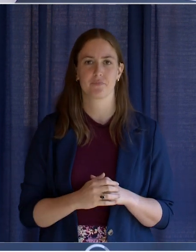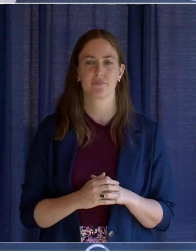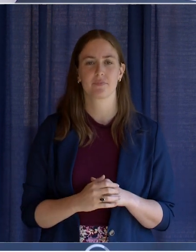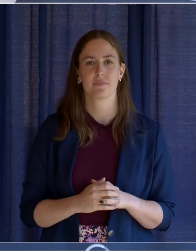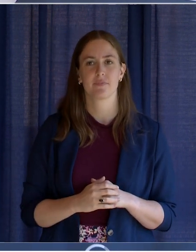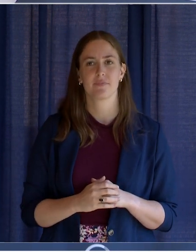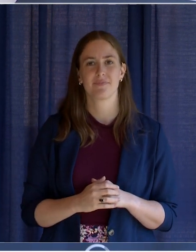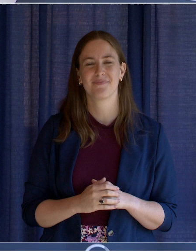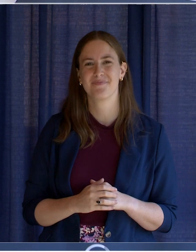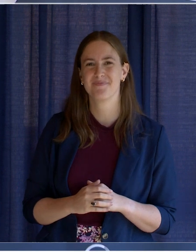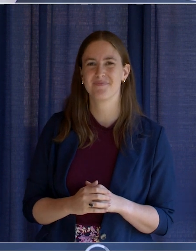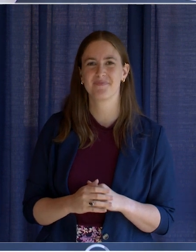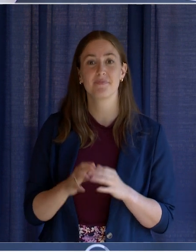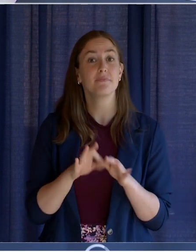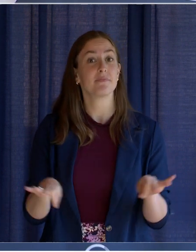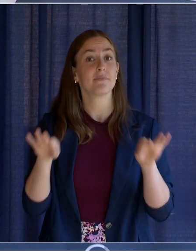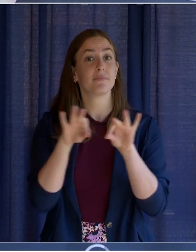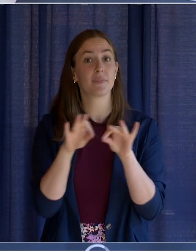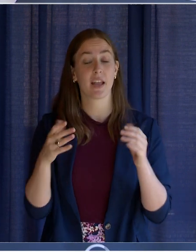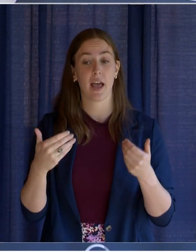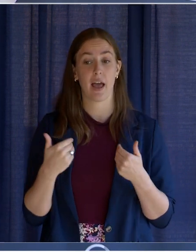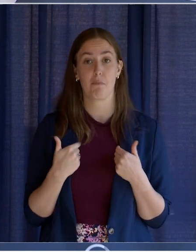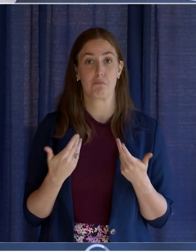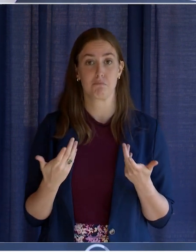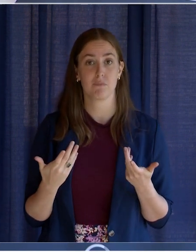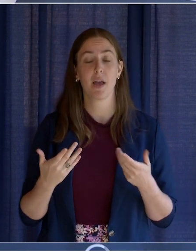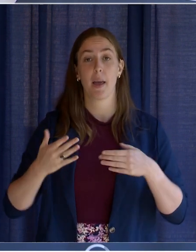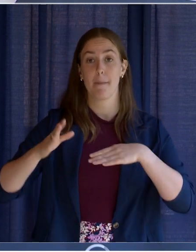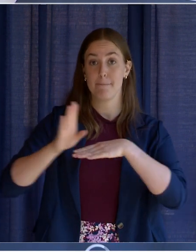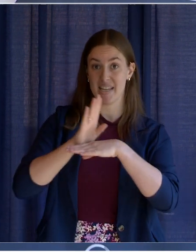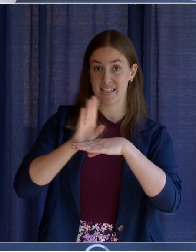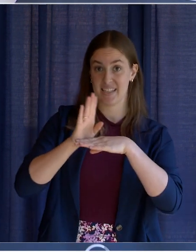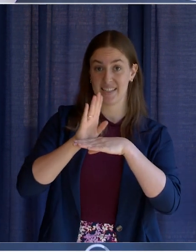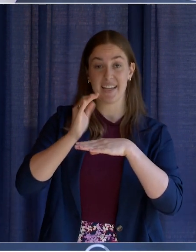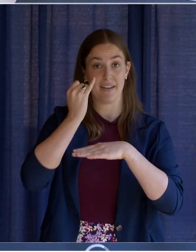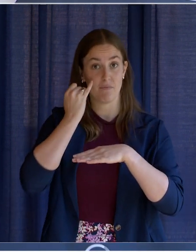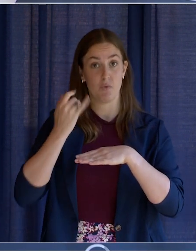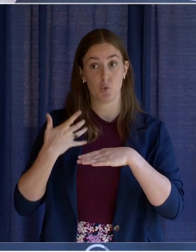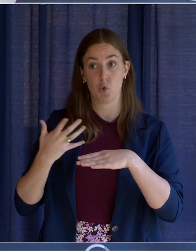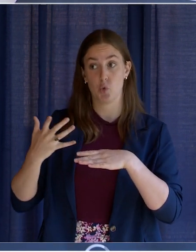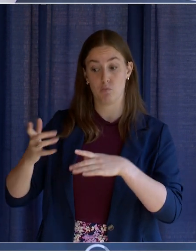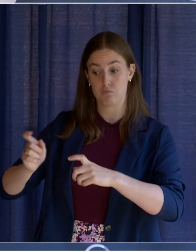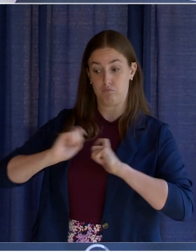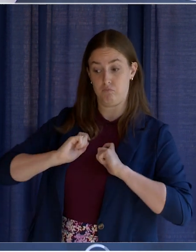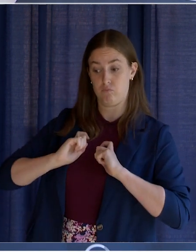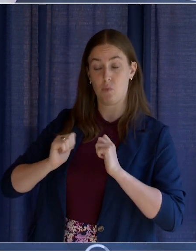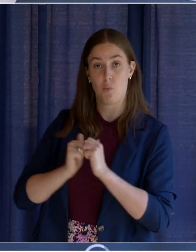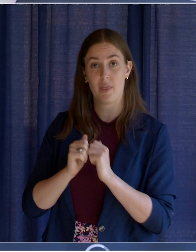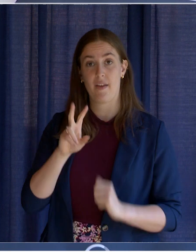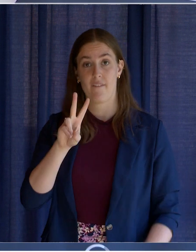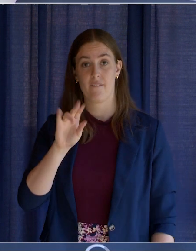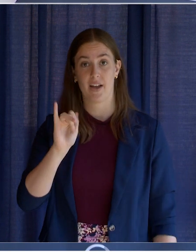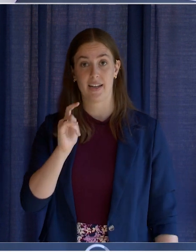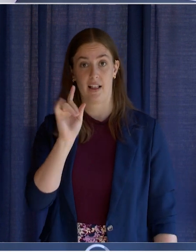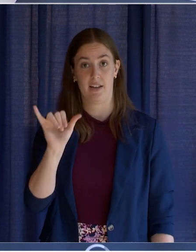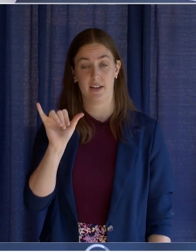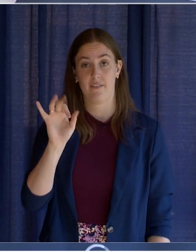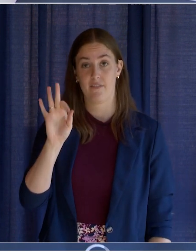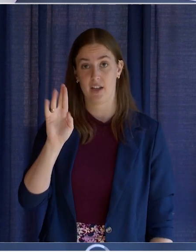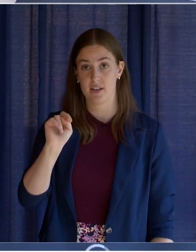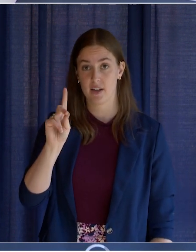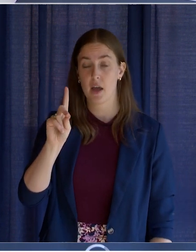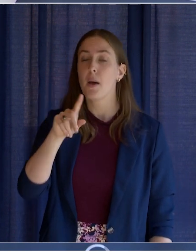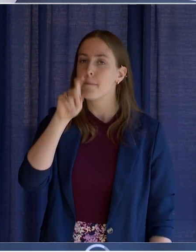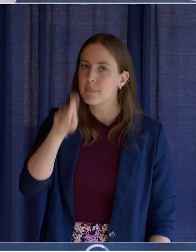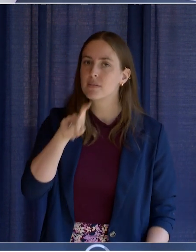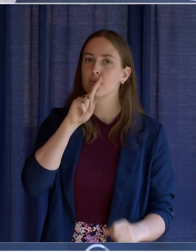more people downtown, companies that receive an award from the Vitality Fund must also commit to having their employees on